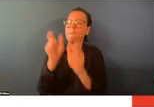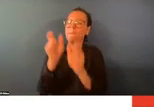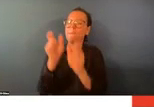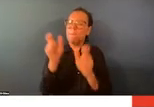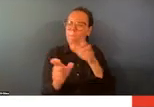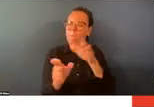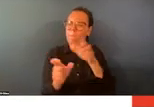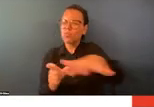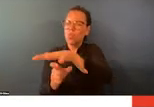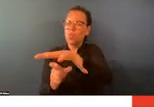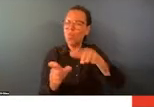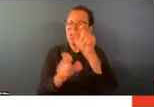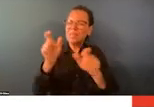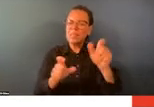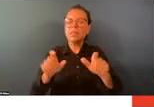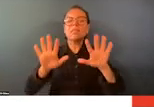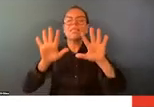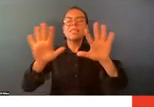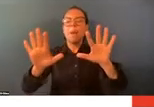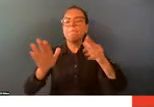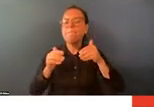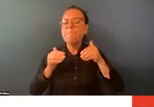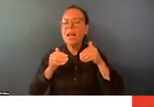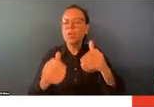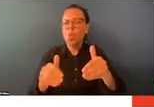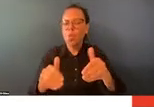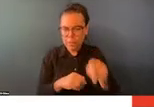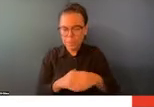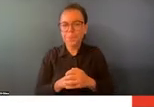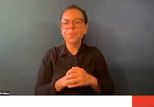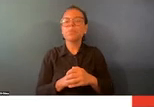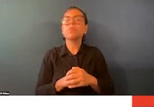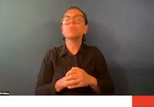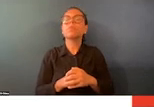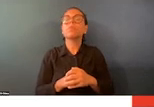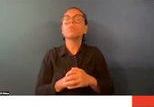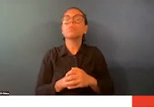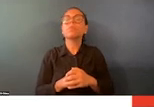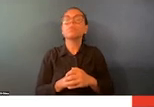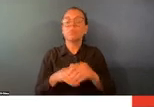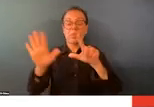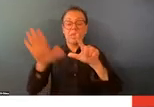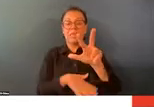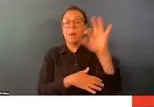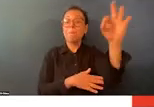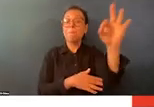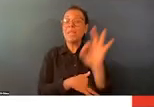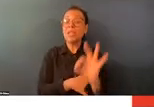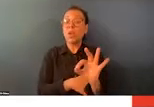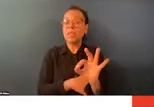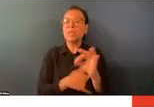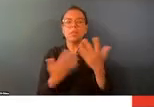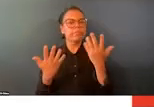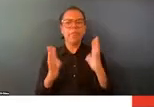Population of Tajikistan, approximately 10 million people, are steadily urbanizing, but 73%